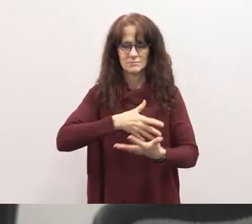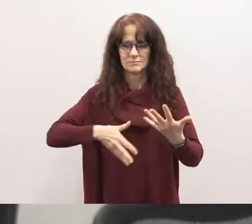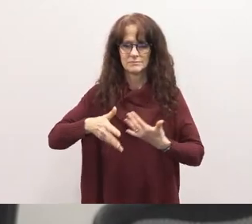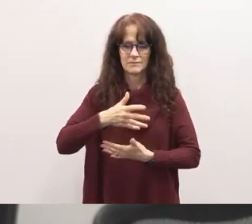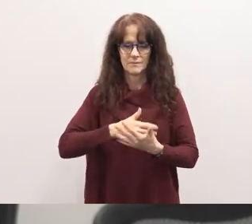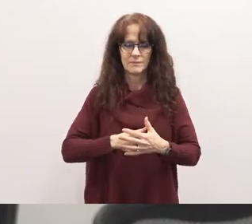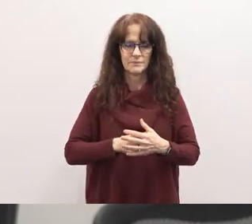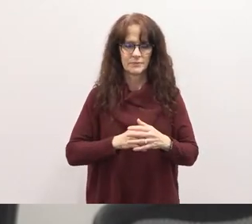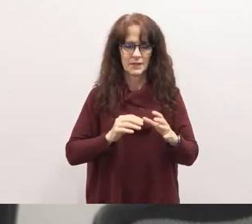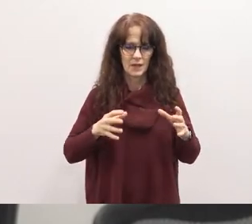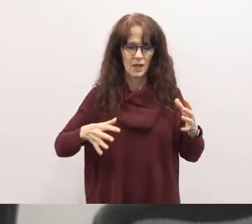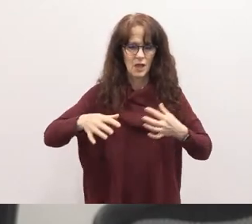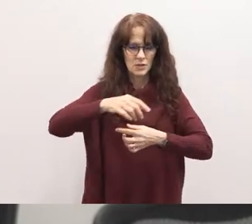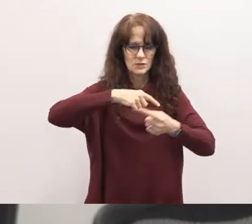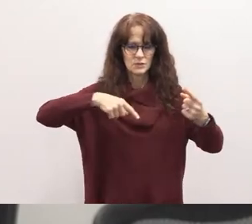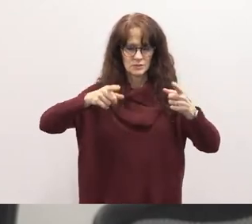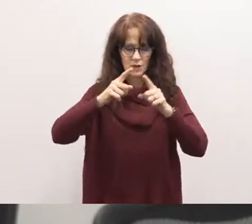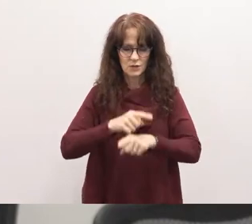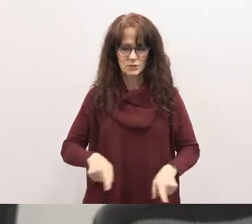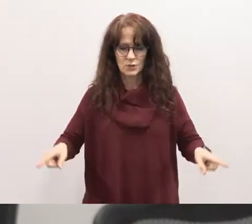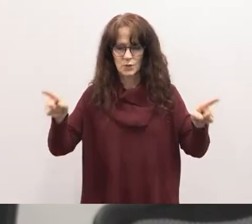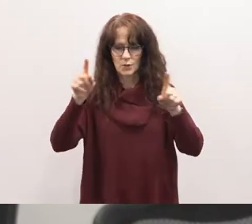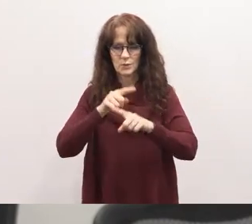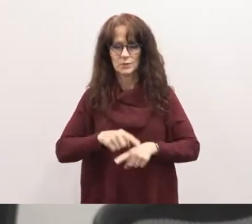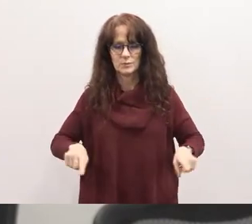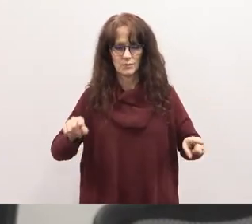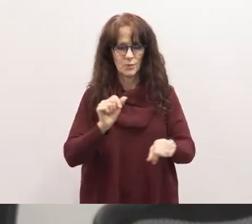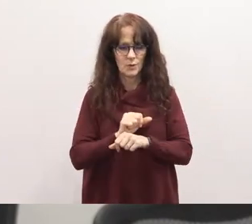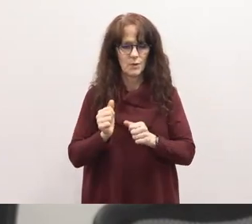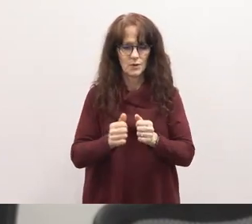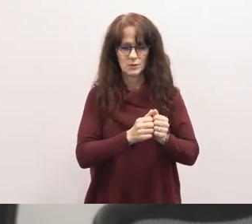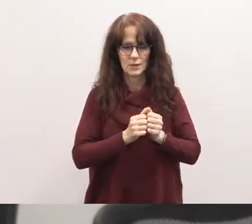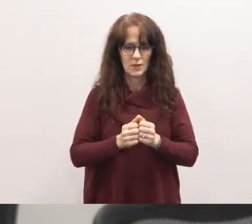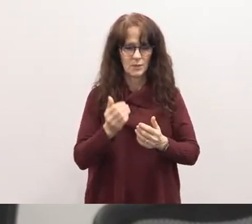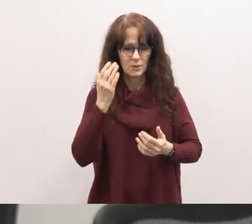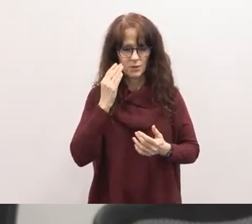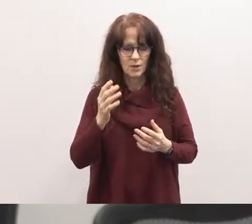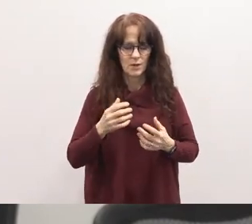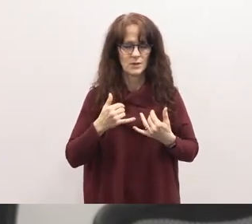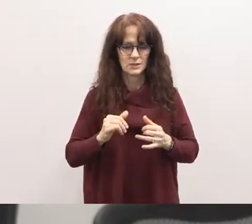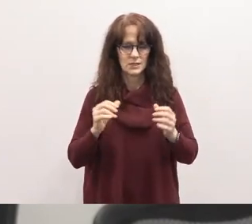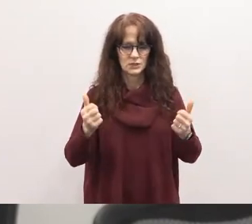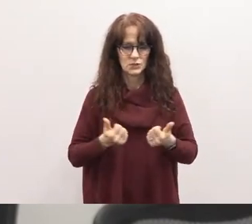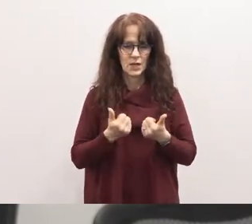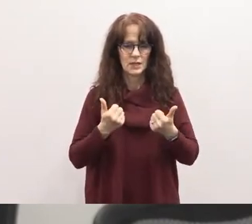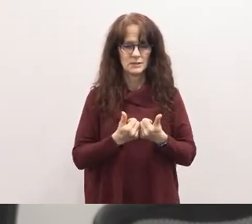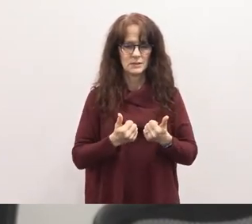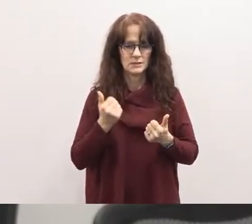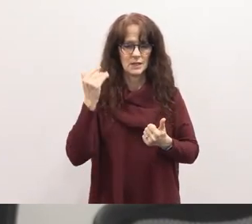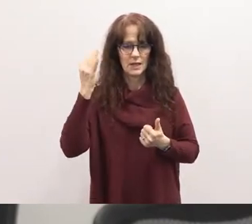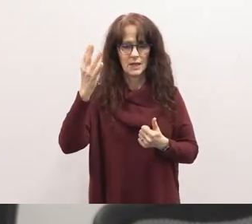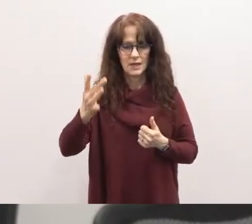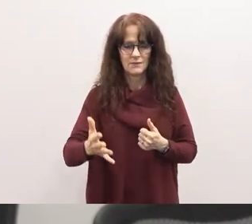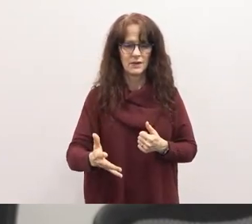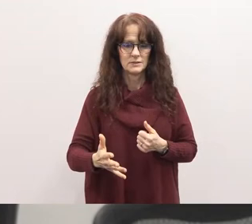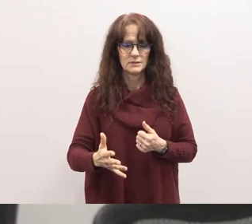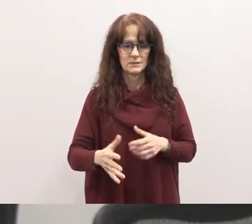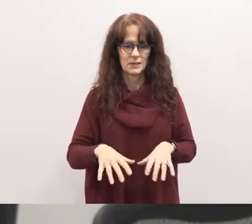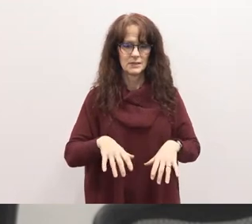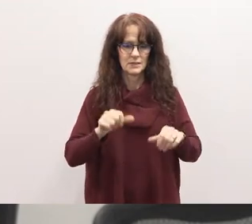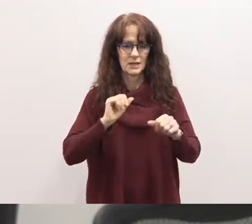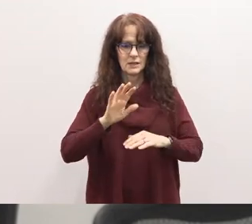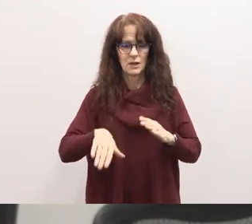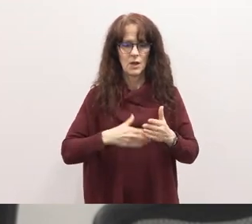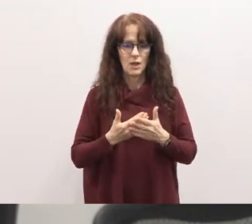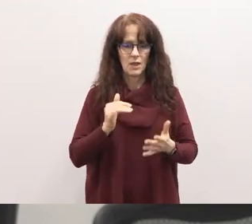how our circles evolve, how we work together, and we know that there are still challenges ahead of us, and it's gonna take